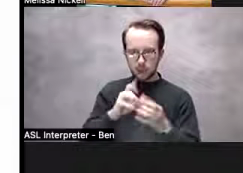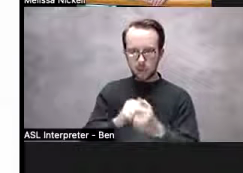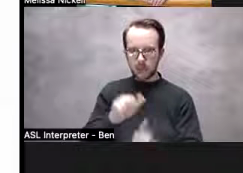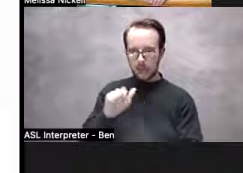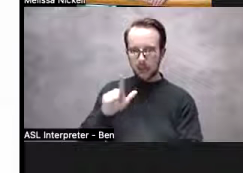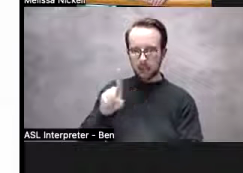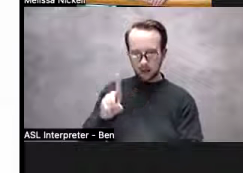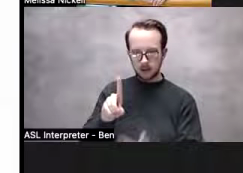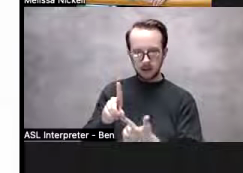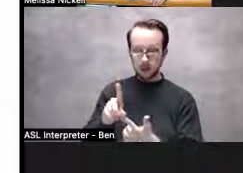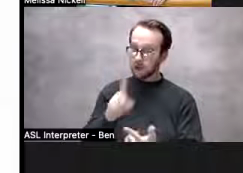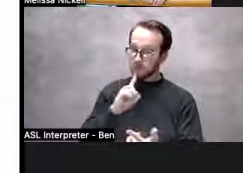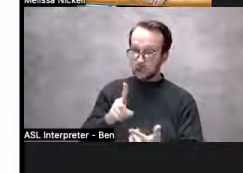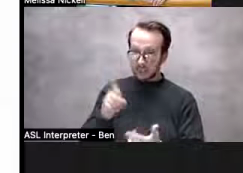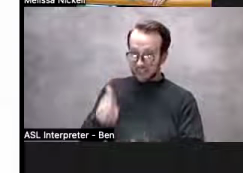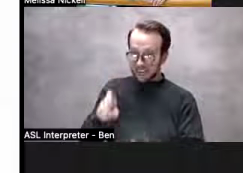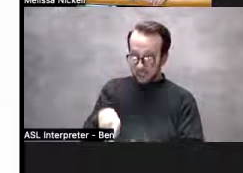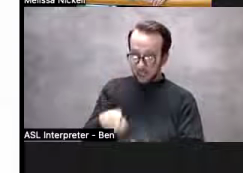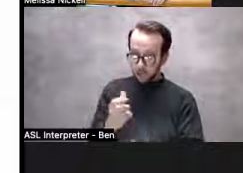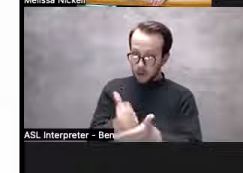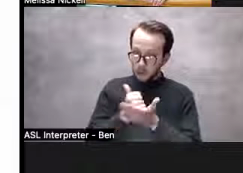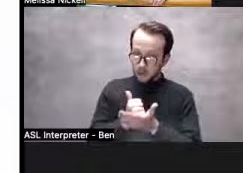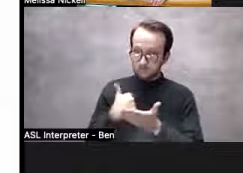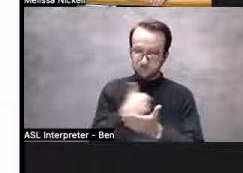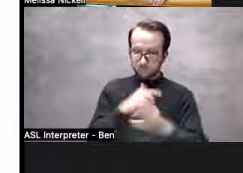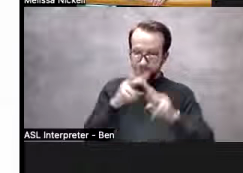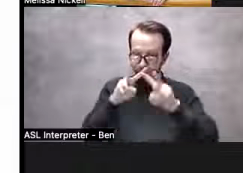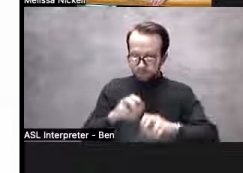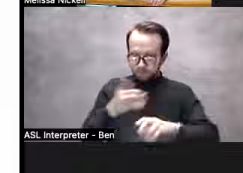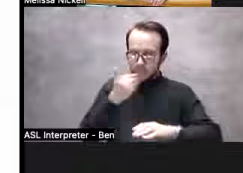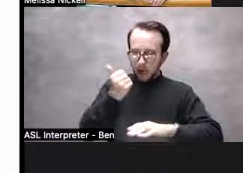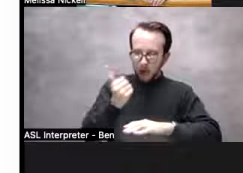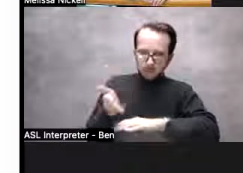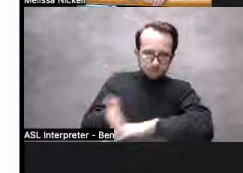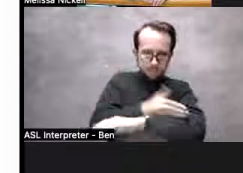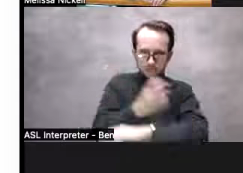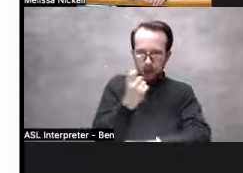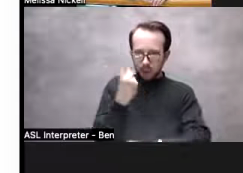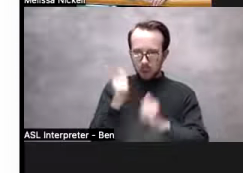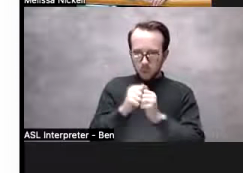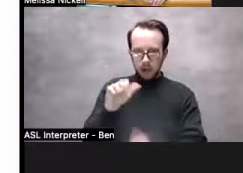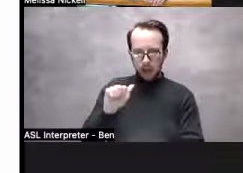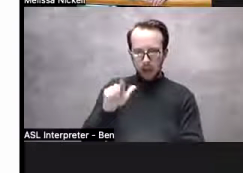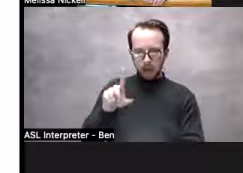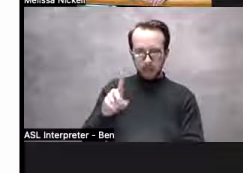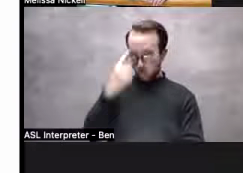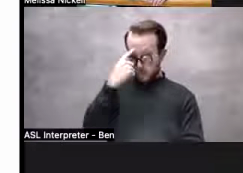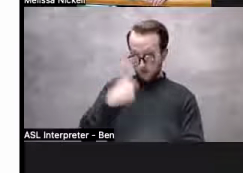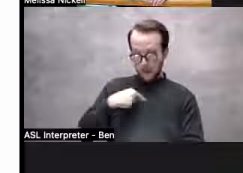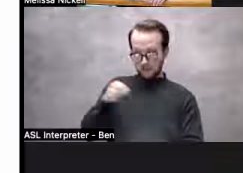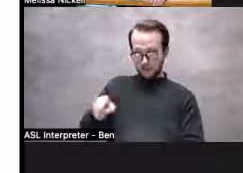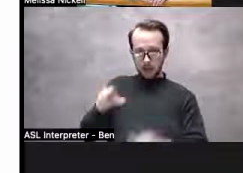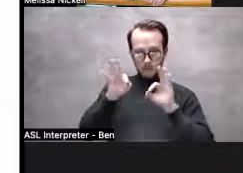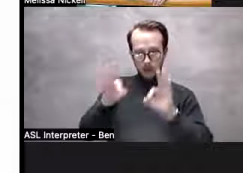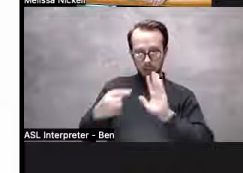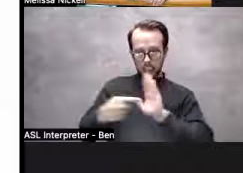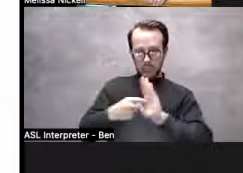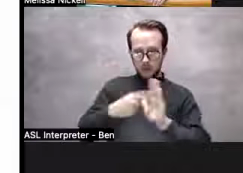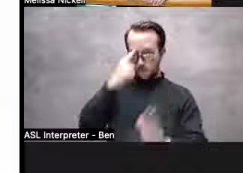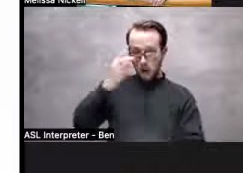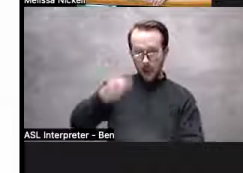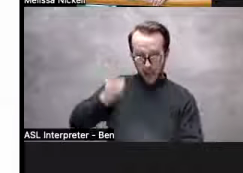really needed to really help understand disease mechanisms. And so again, to me, it's a perfect example of sort of a high risk,